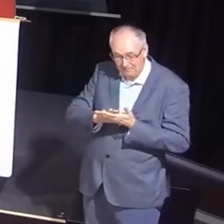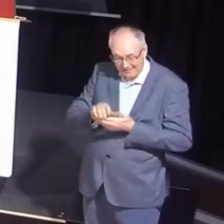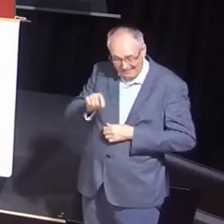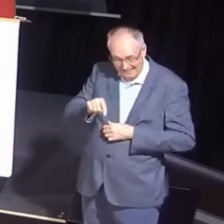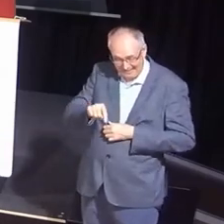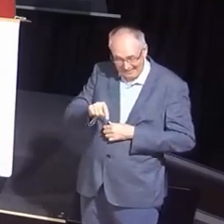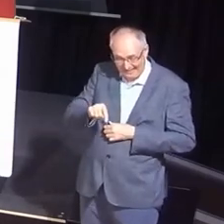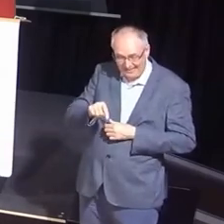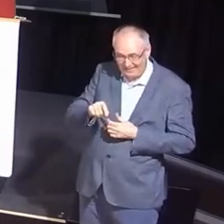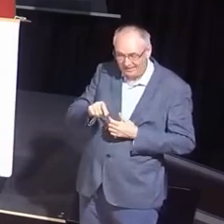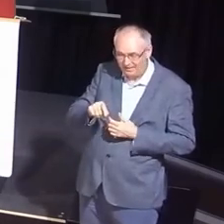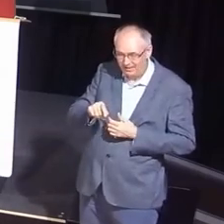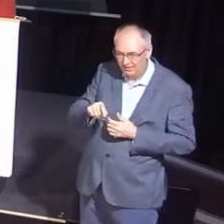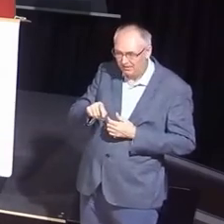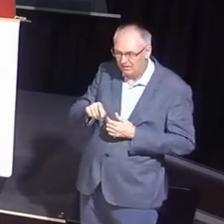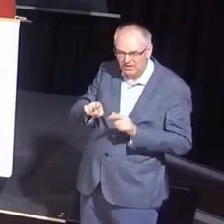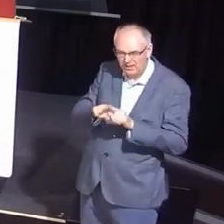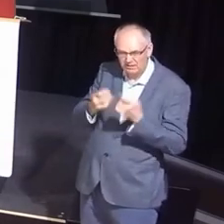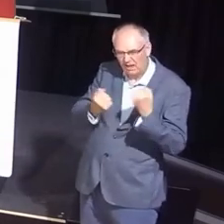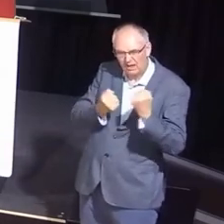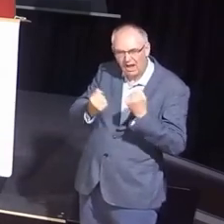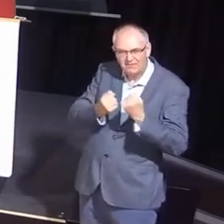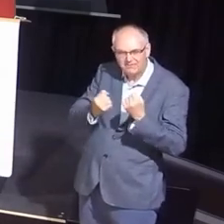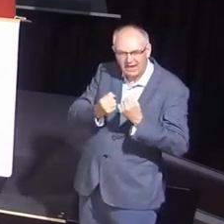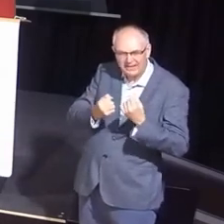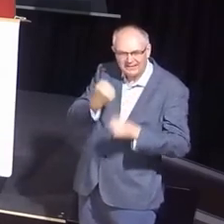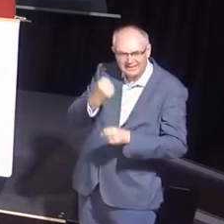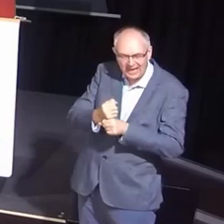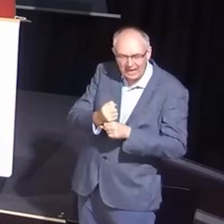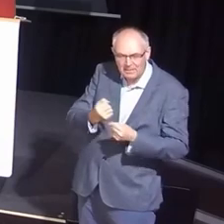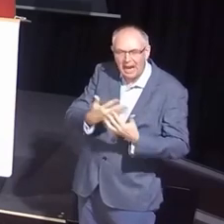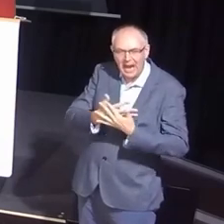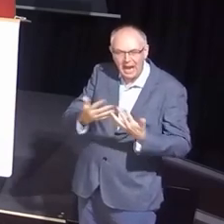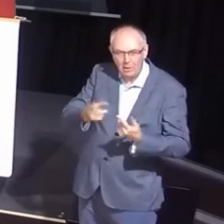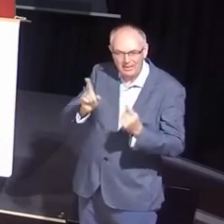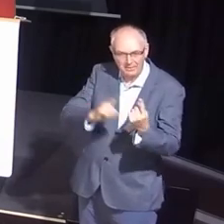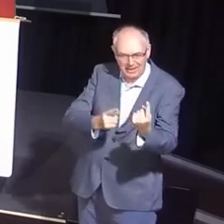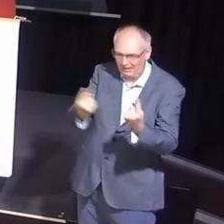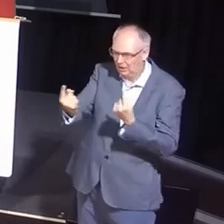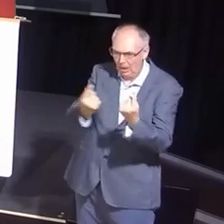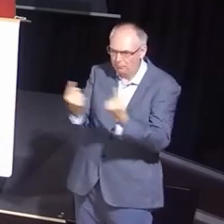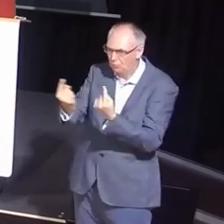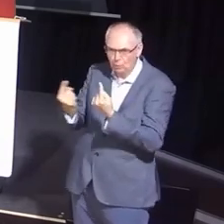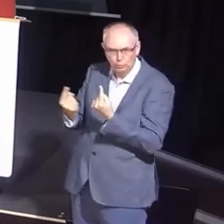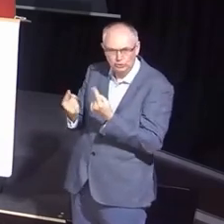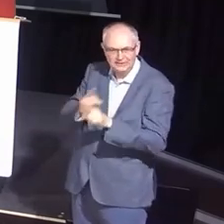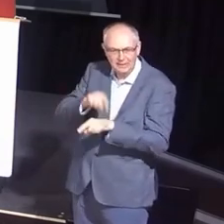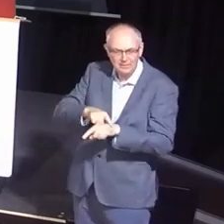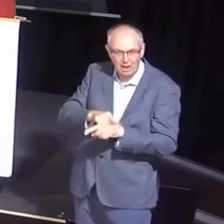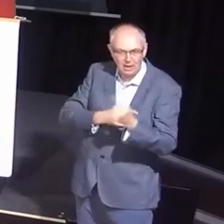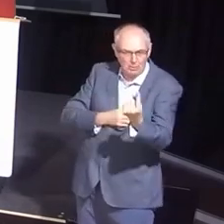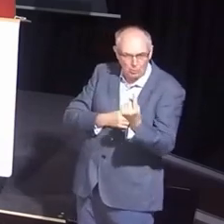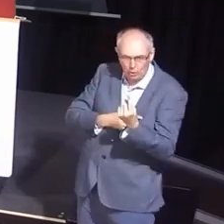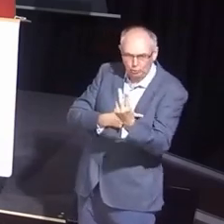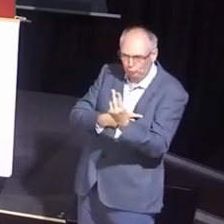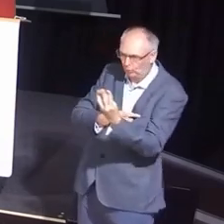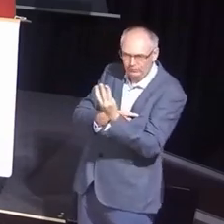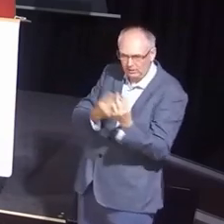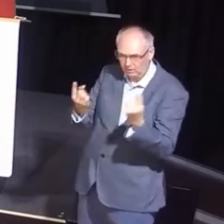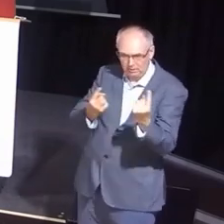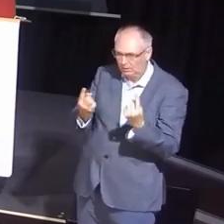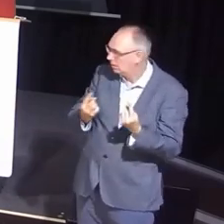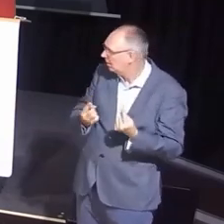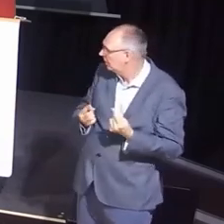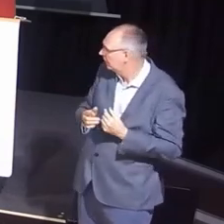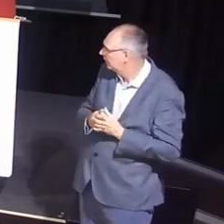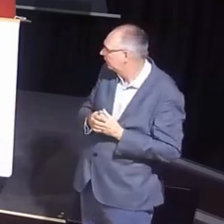a side-scroller fighting game, so you're able to determine how many players can approach you, how many enemies can approach you at once. And I cranked it all the